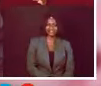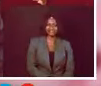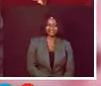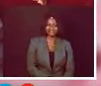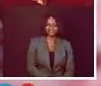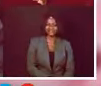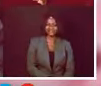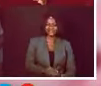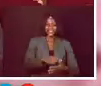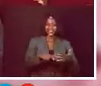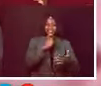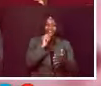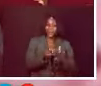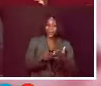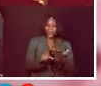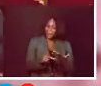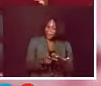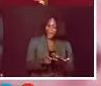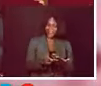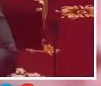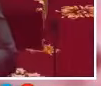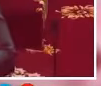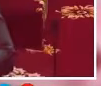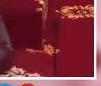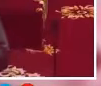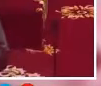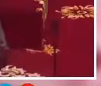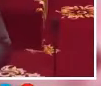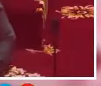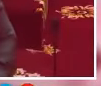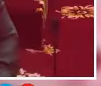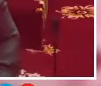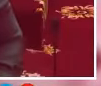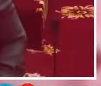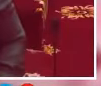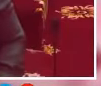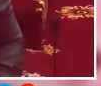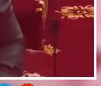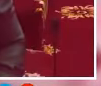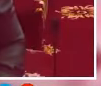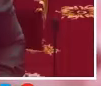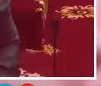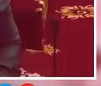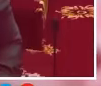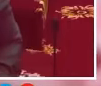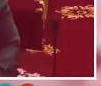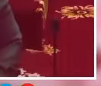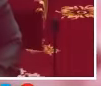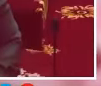they do not form part of the ministry's current ongoing electrification projects. These communities have been duly